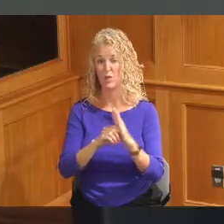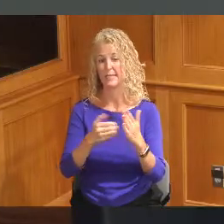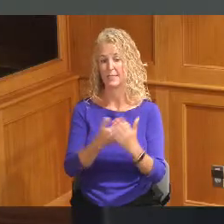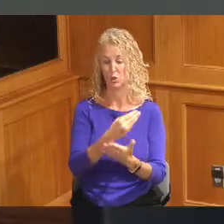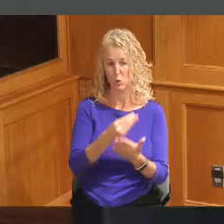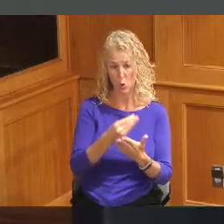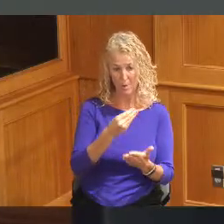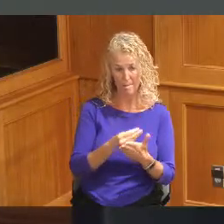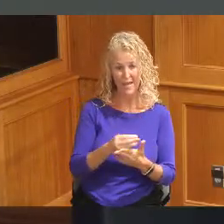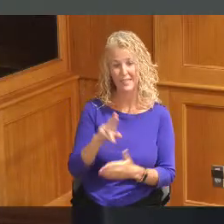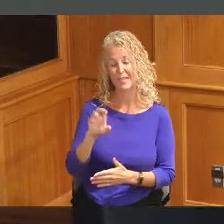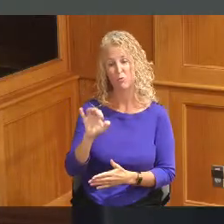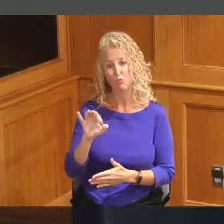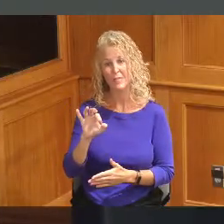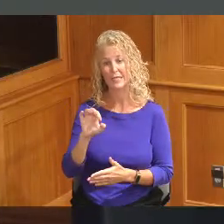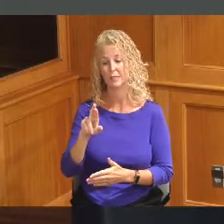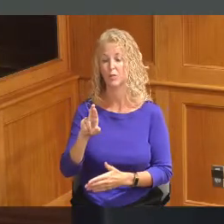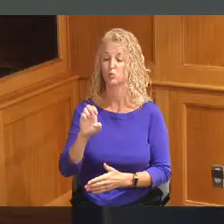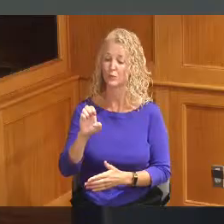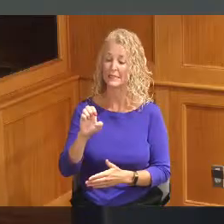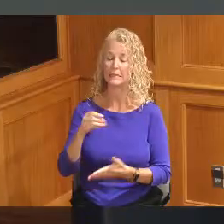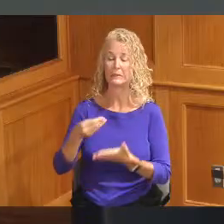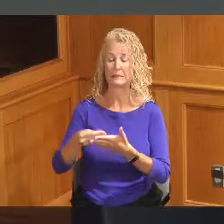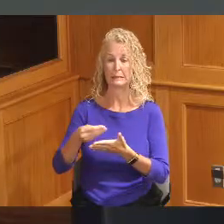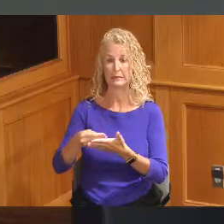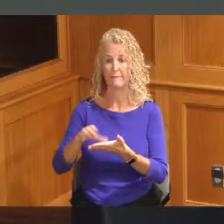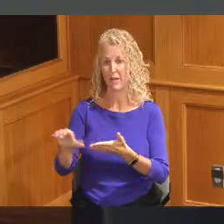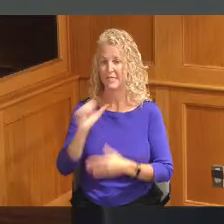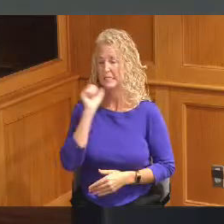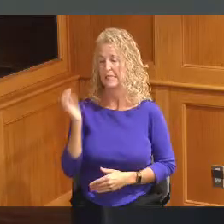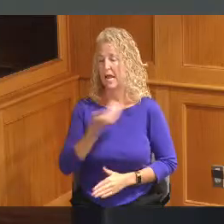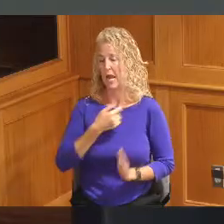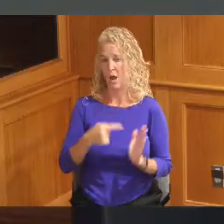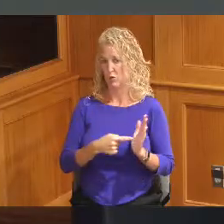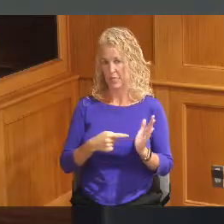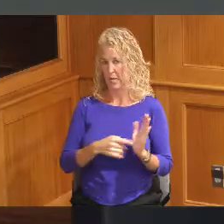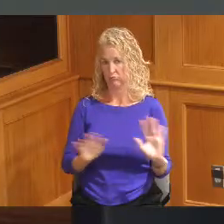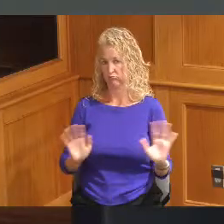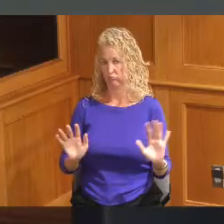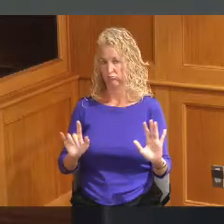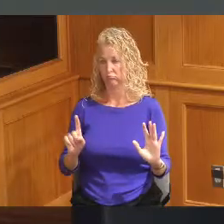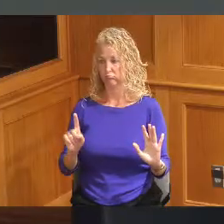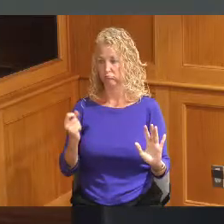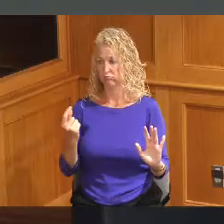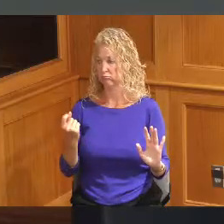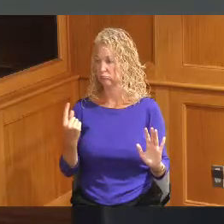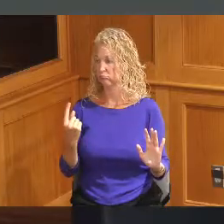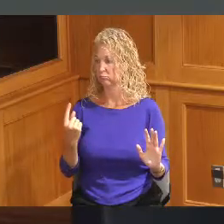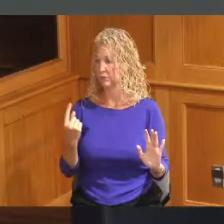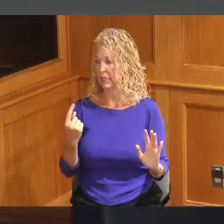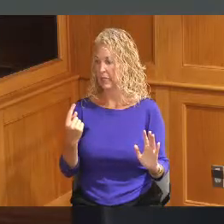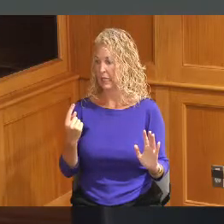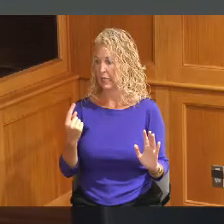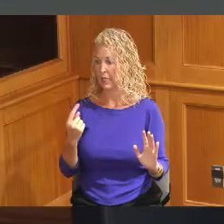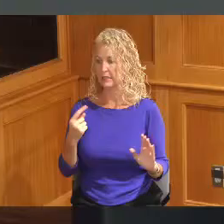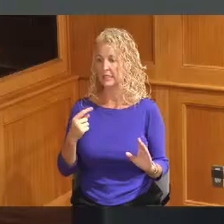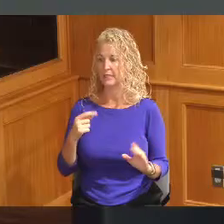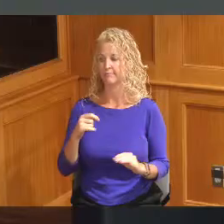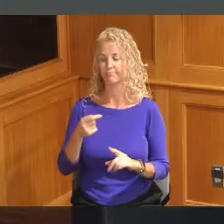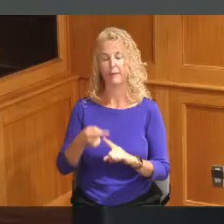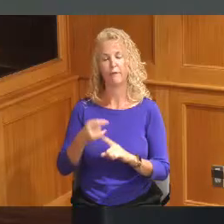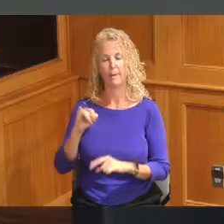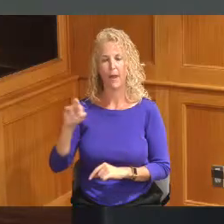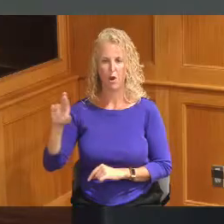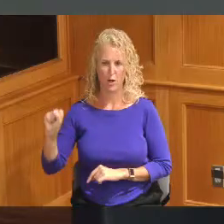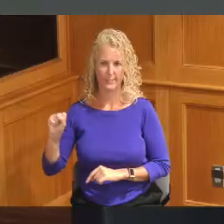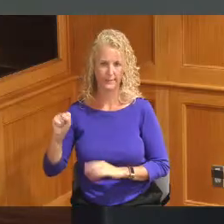for the benefit of life-enriching communities. This is not county debt necessarily. This is a provision of the Internal Revenue Code that